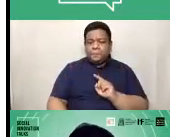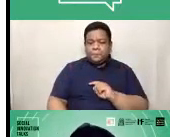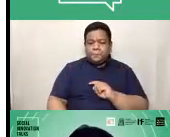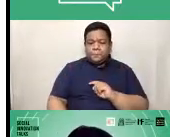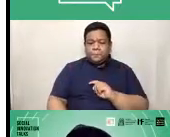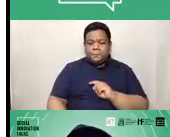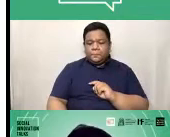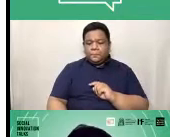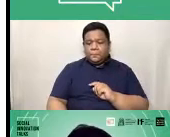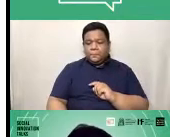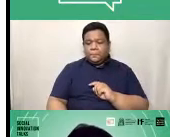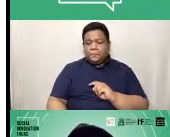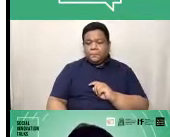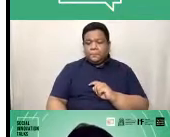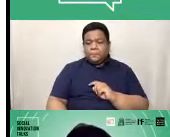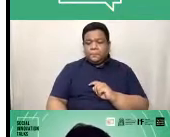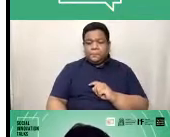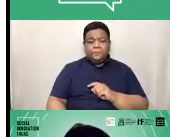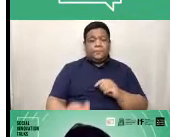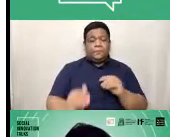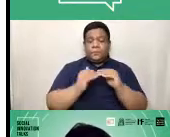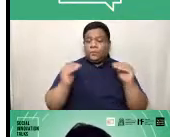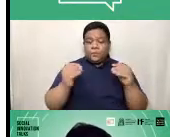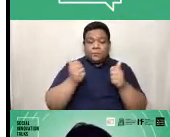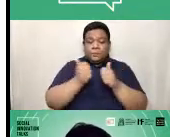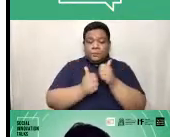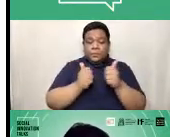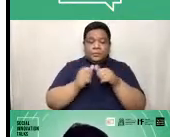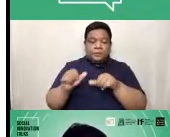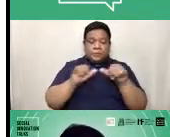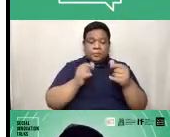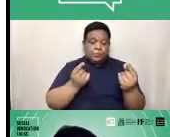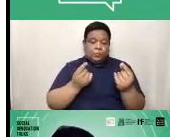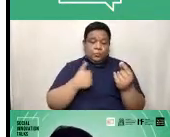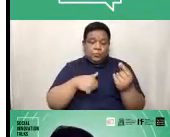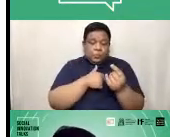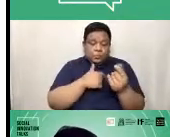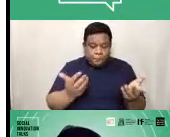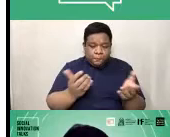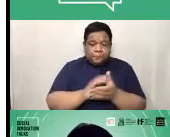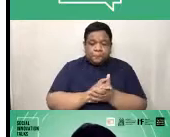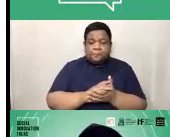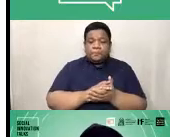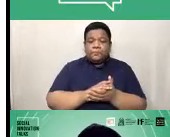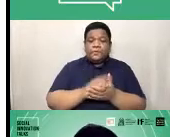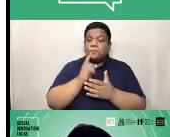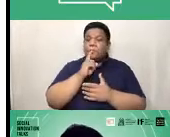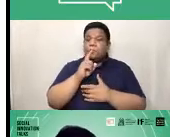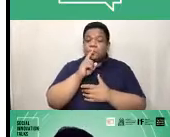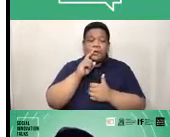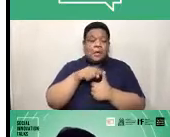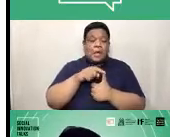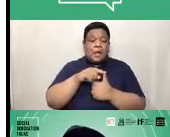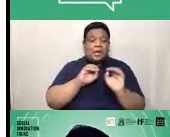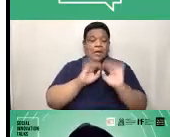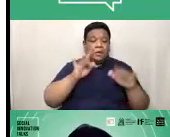2 parts, their equivalent would actually be similar to what we do. And in action, a light sensor, for example, would be used